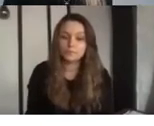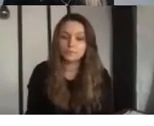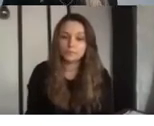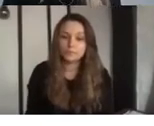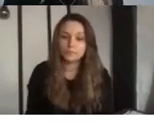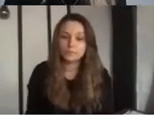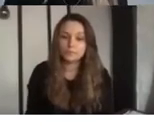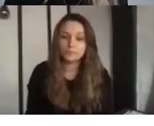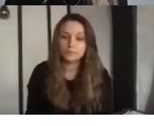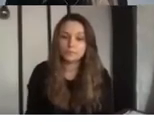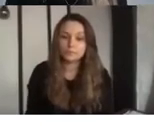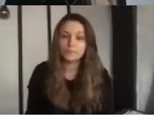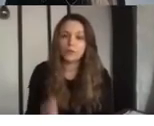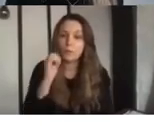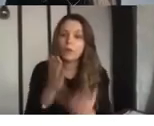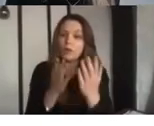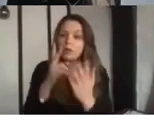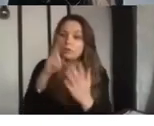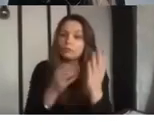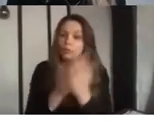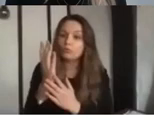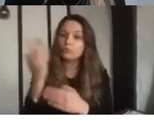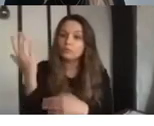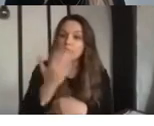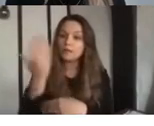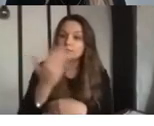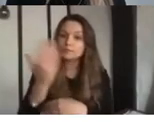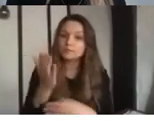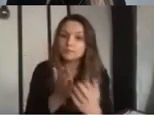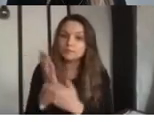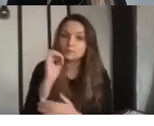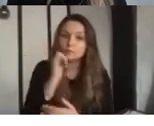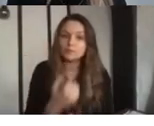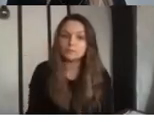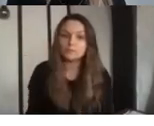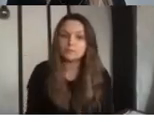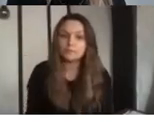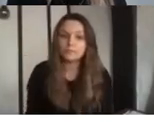And I'm just going to read through a few slides.